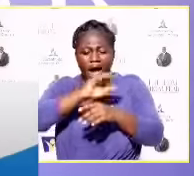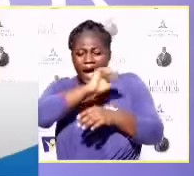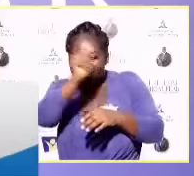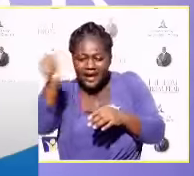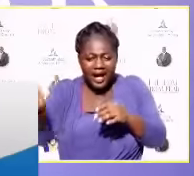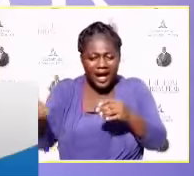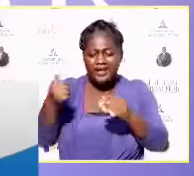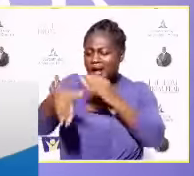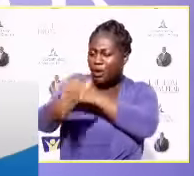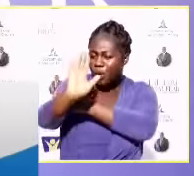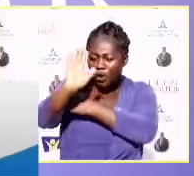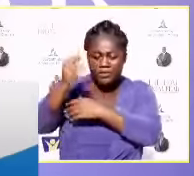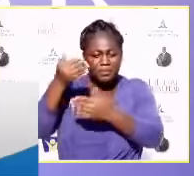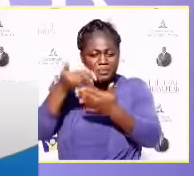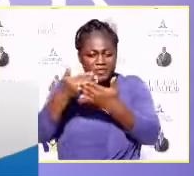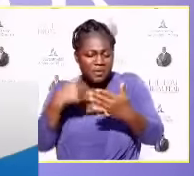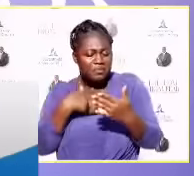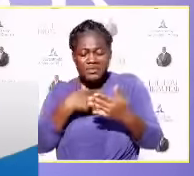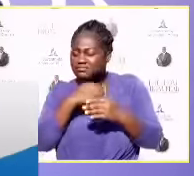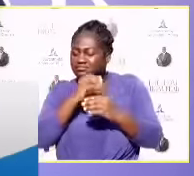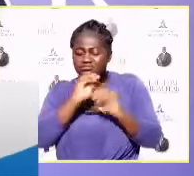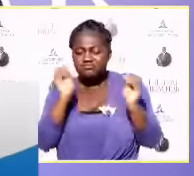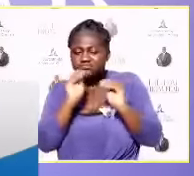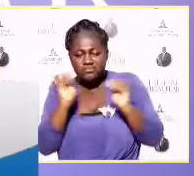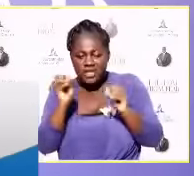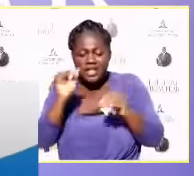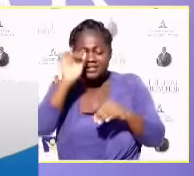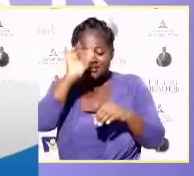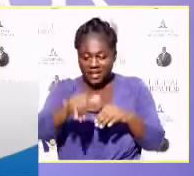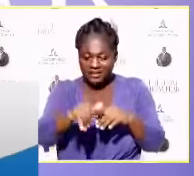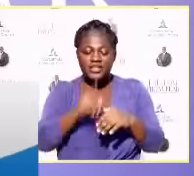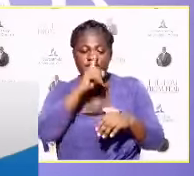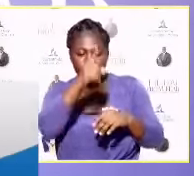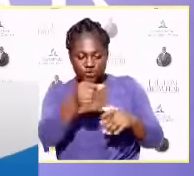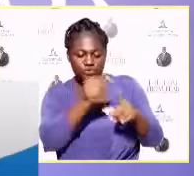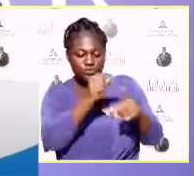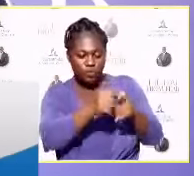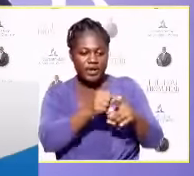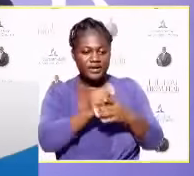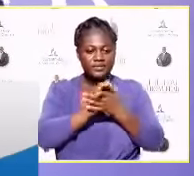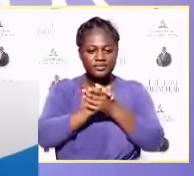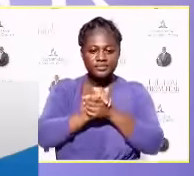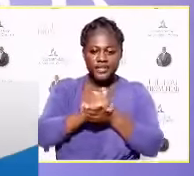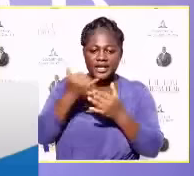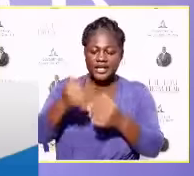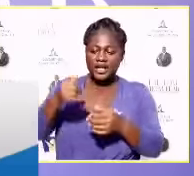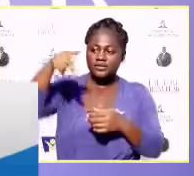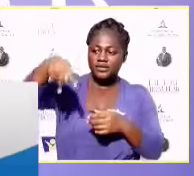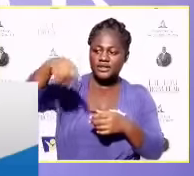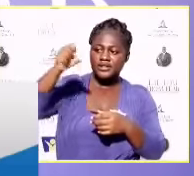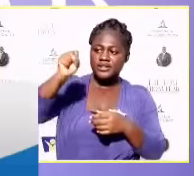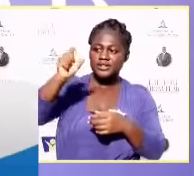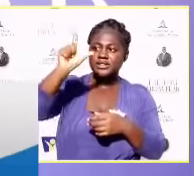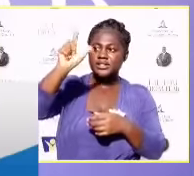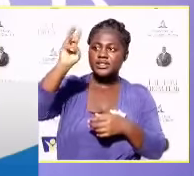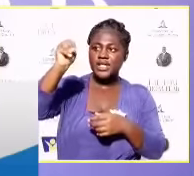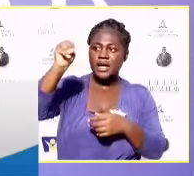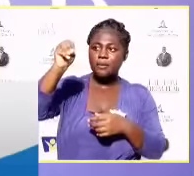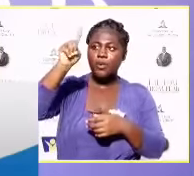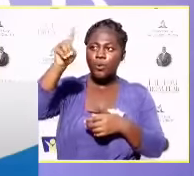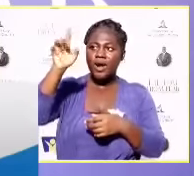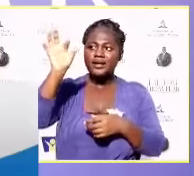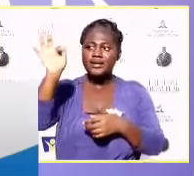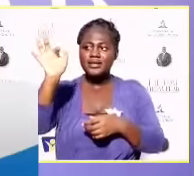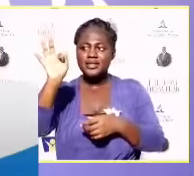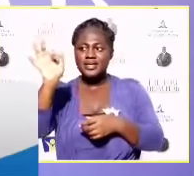That is a statement of truth. Look at Psalm 119, verse 151 again.